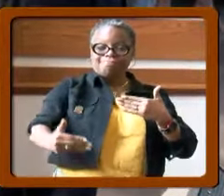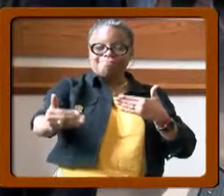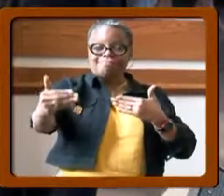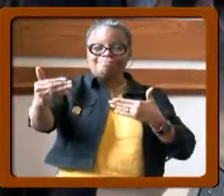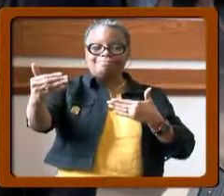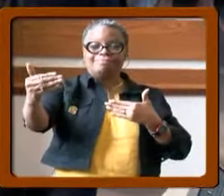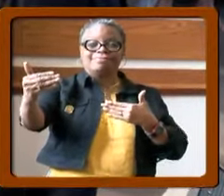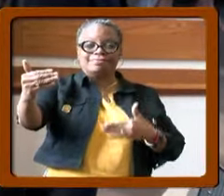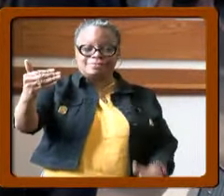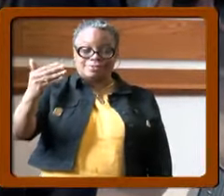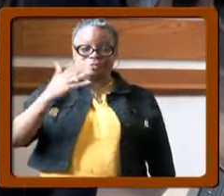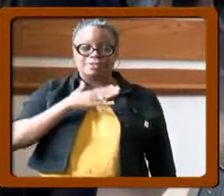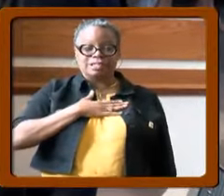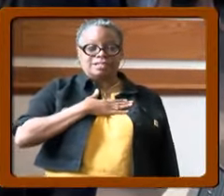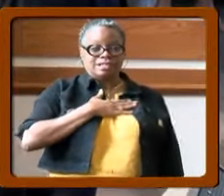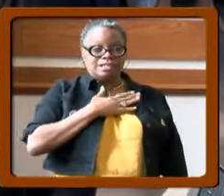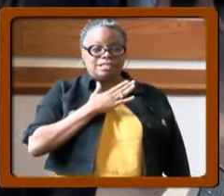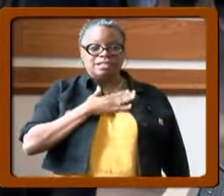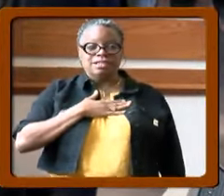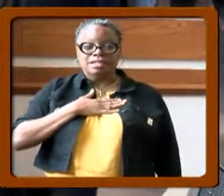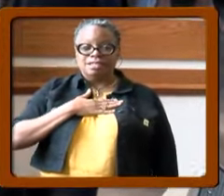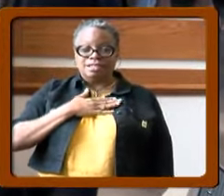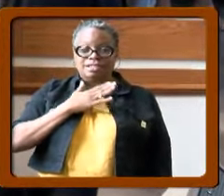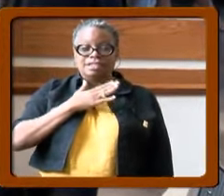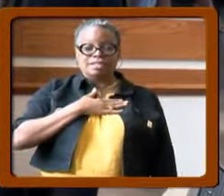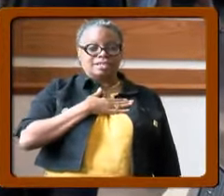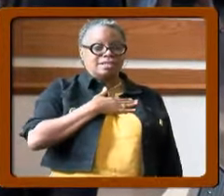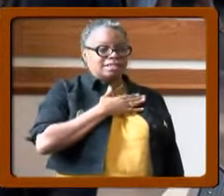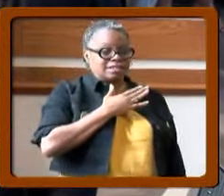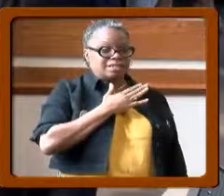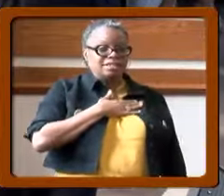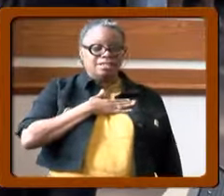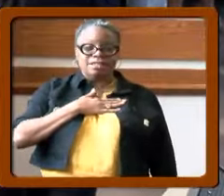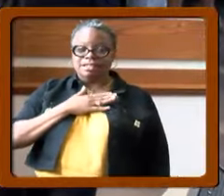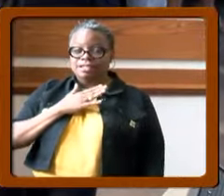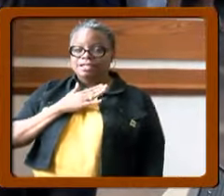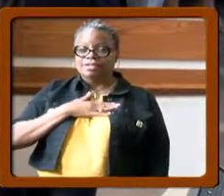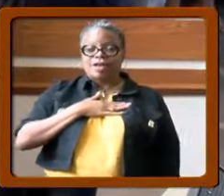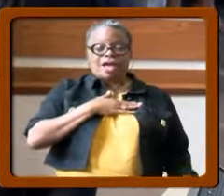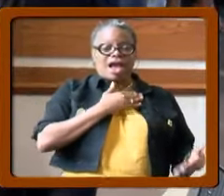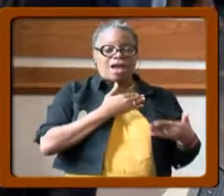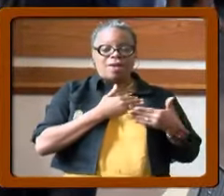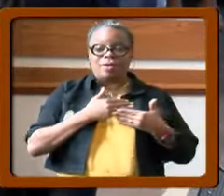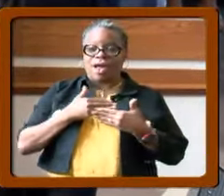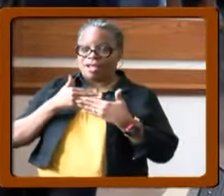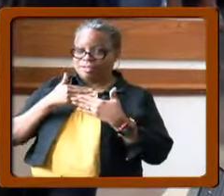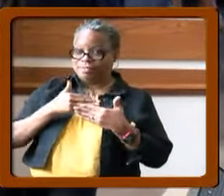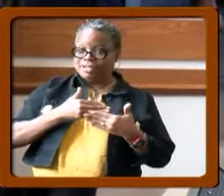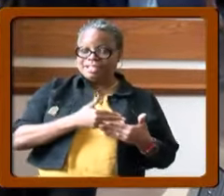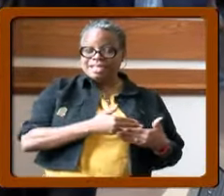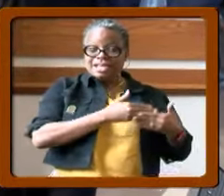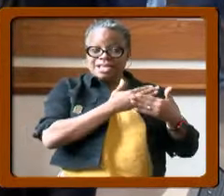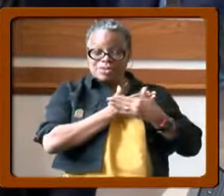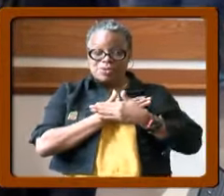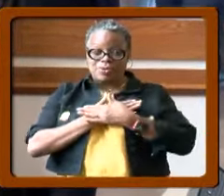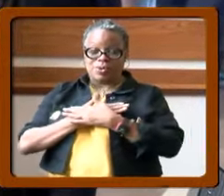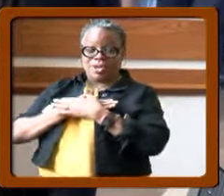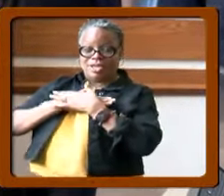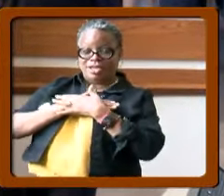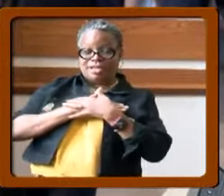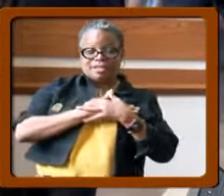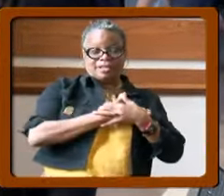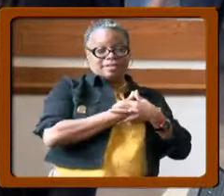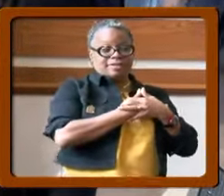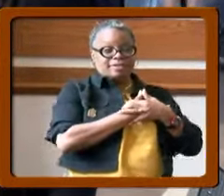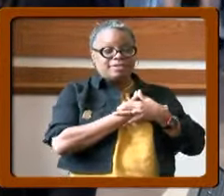come on, brother. Come on. Oh, he rocked yeah. me in the cradle of his arms. When he knew. When